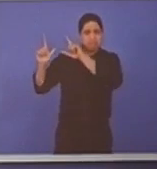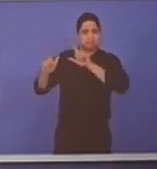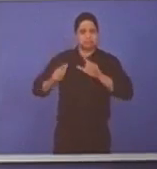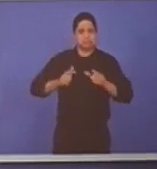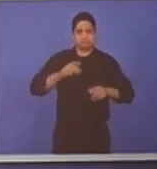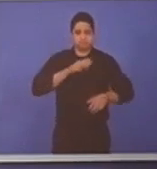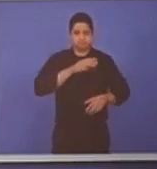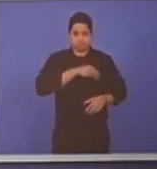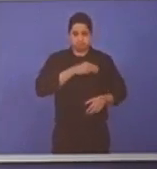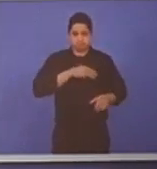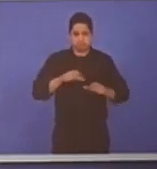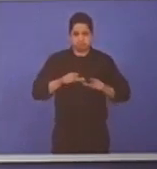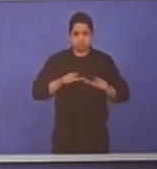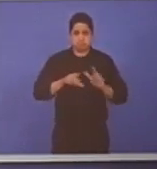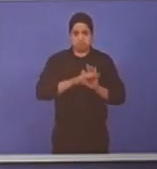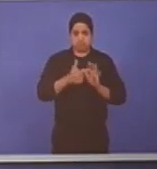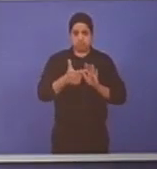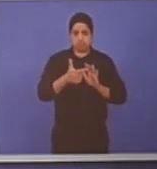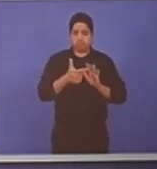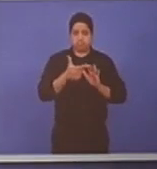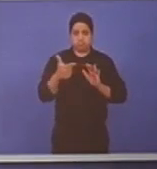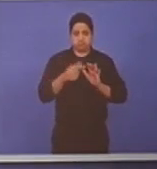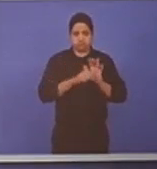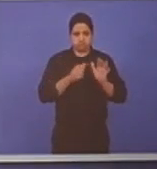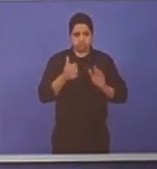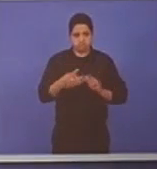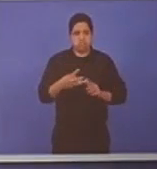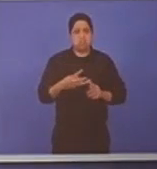So, Matthew 22:13.